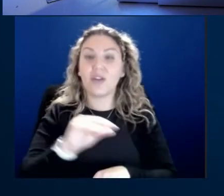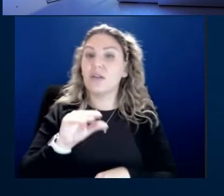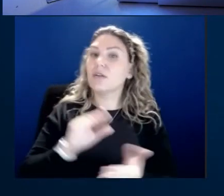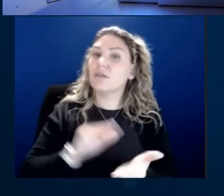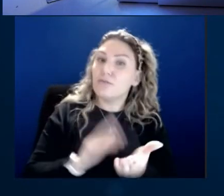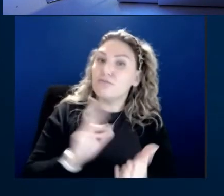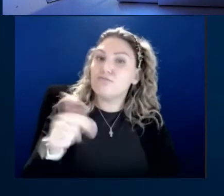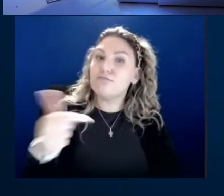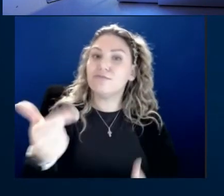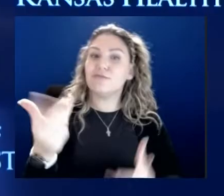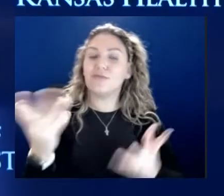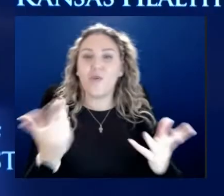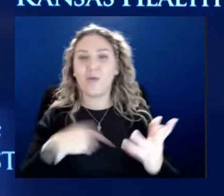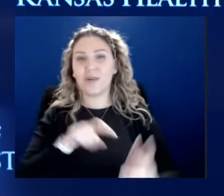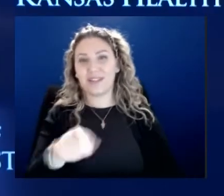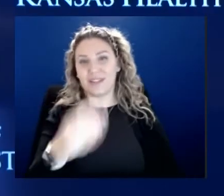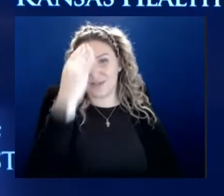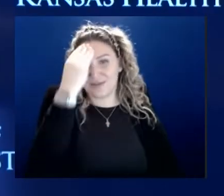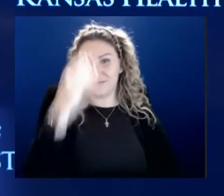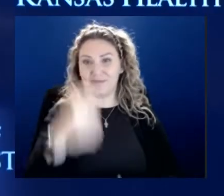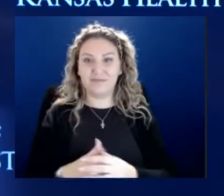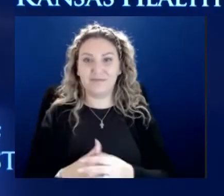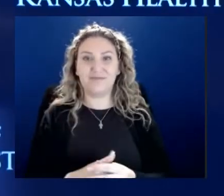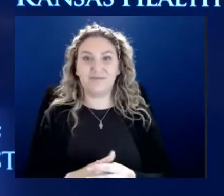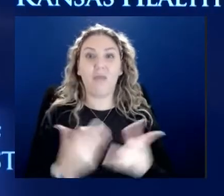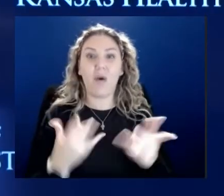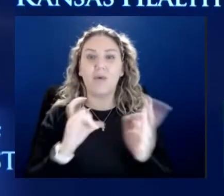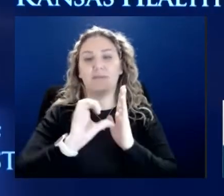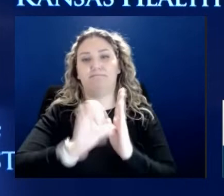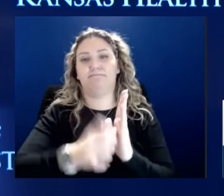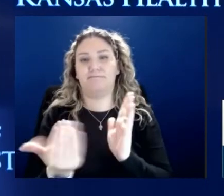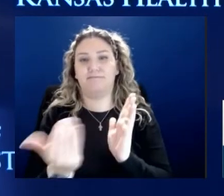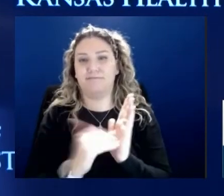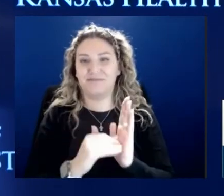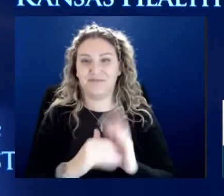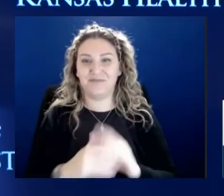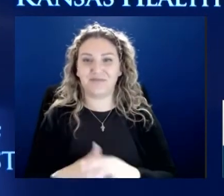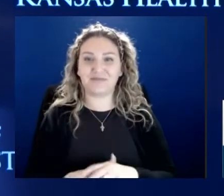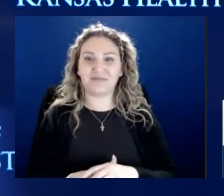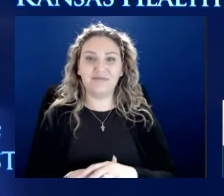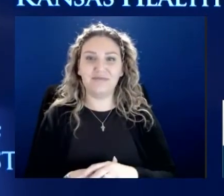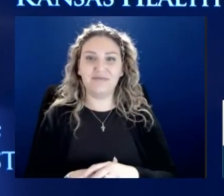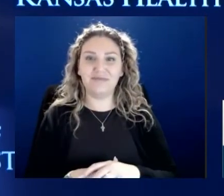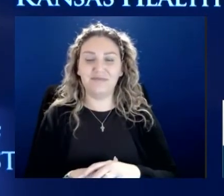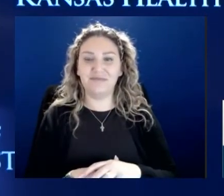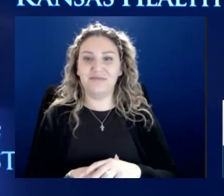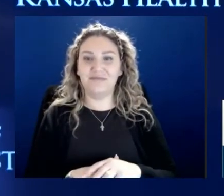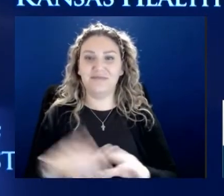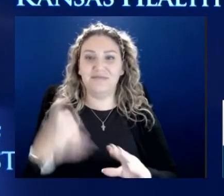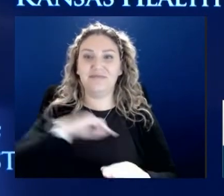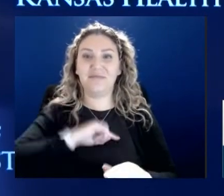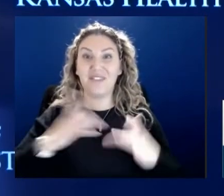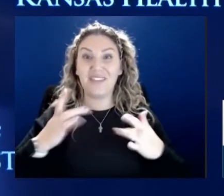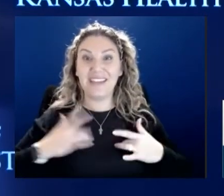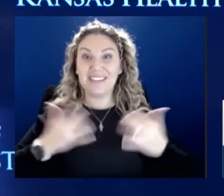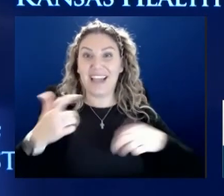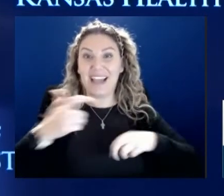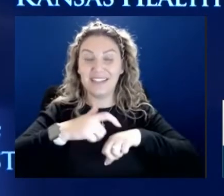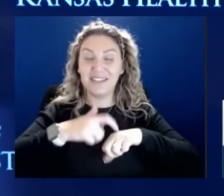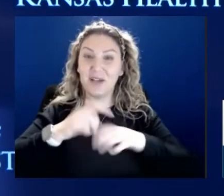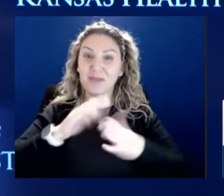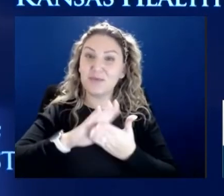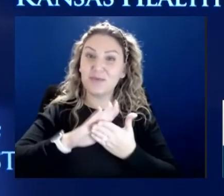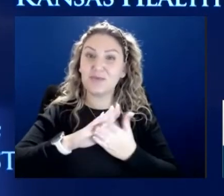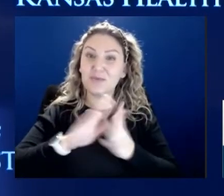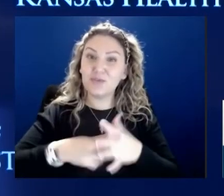know? I want to kind of probably reiterate the fact that we have exciting times coming upon us with school starting, but also for a lot of